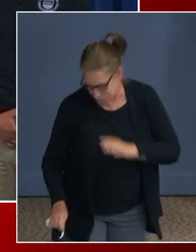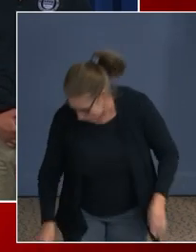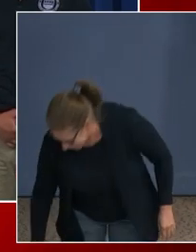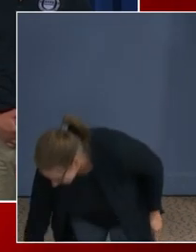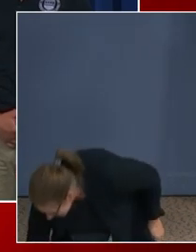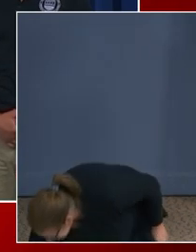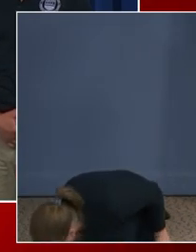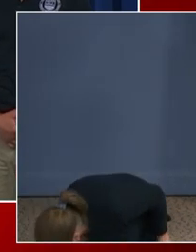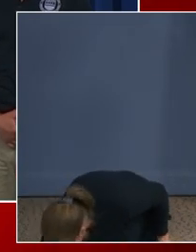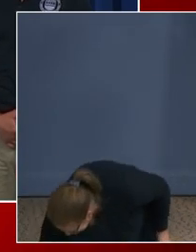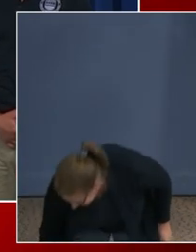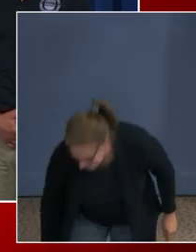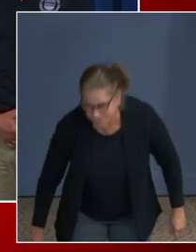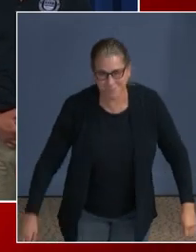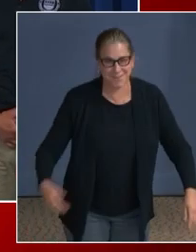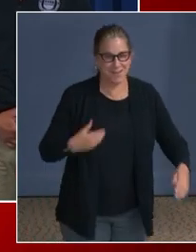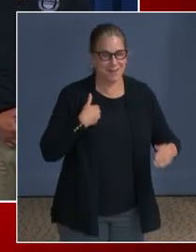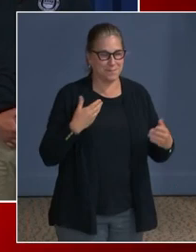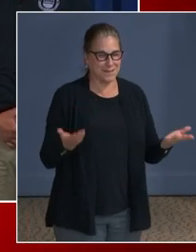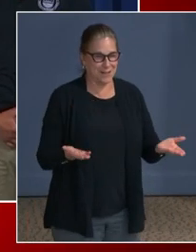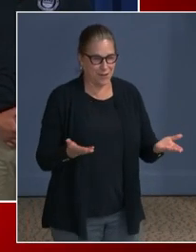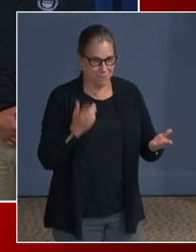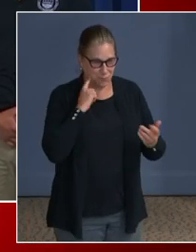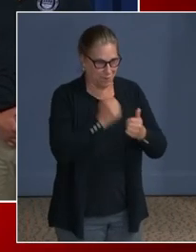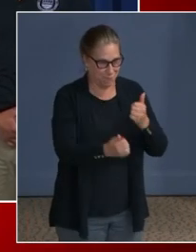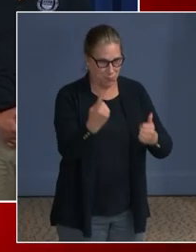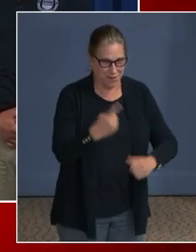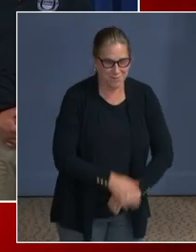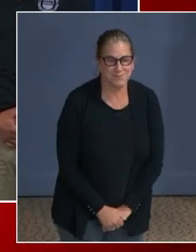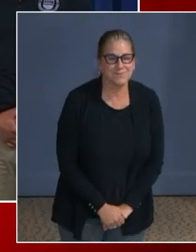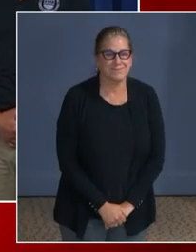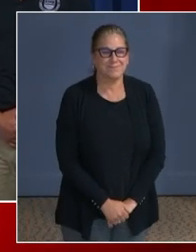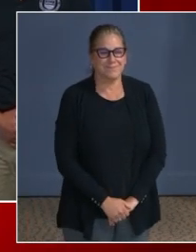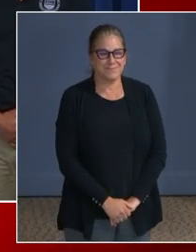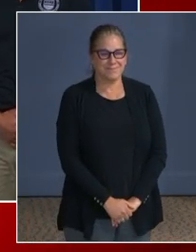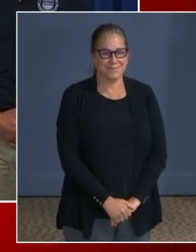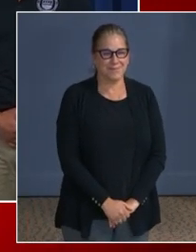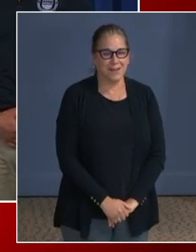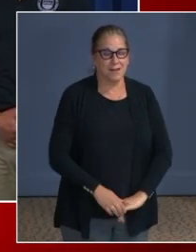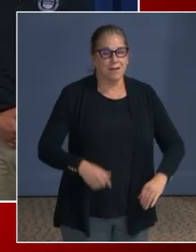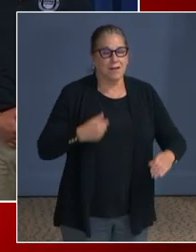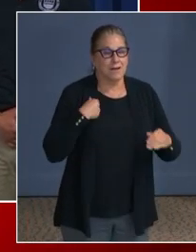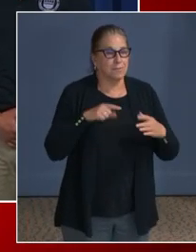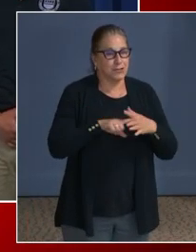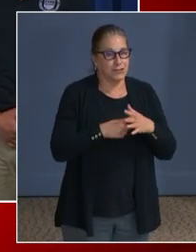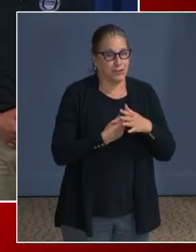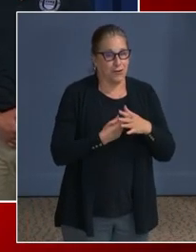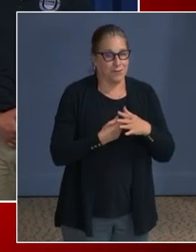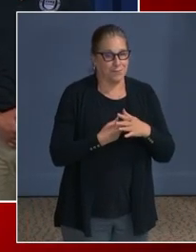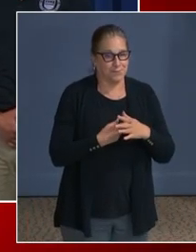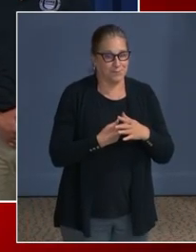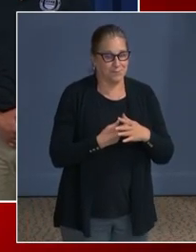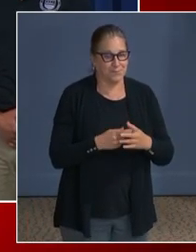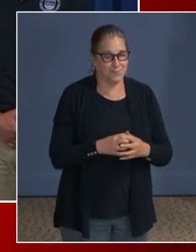district's response to COVID-19. Let me start by